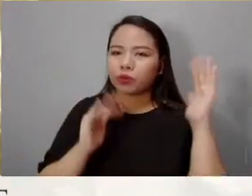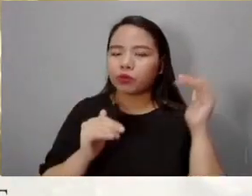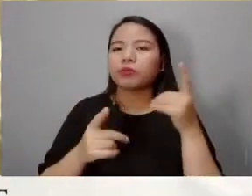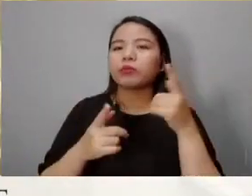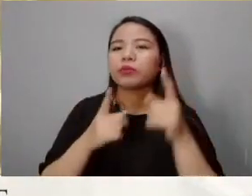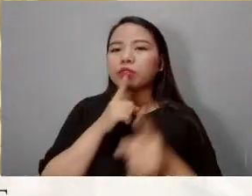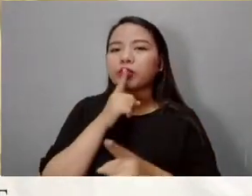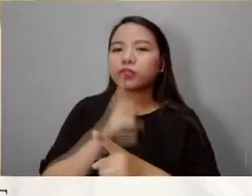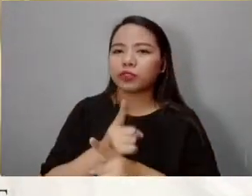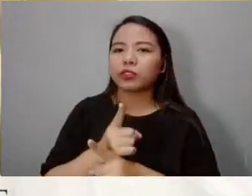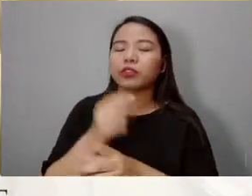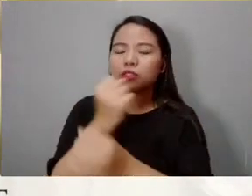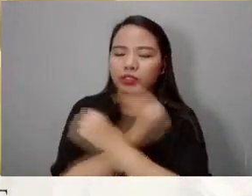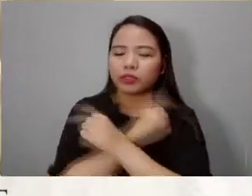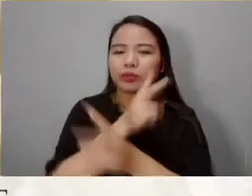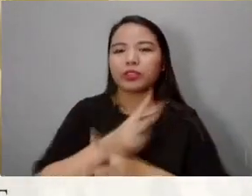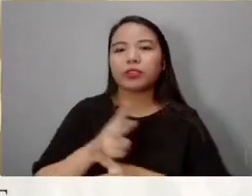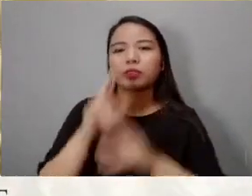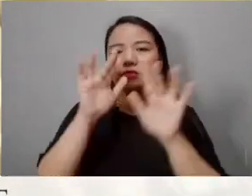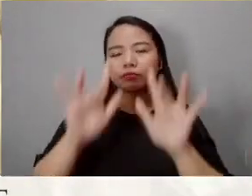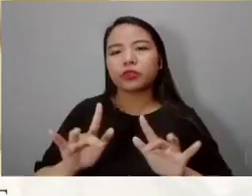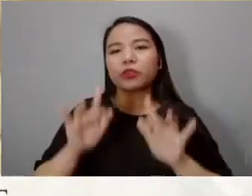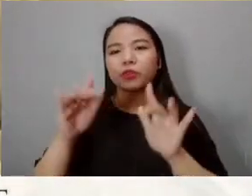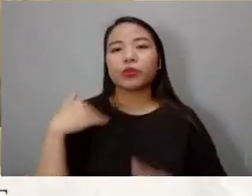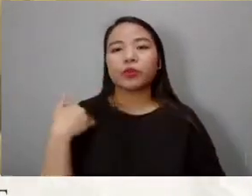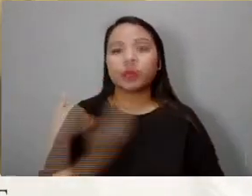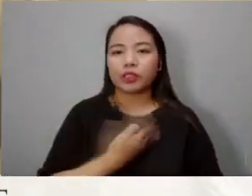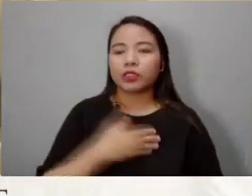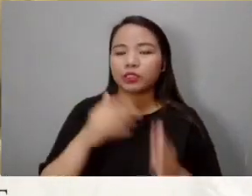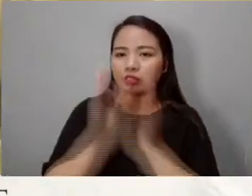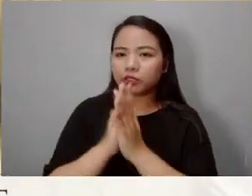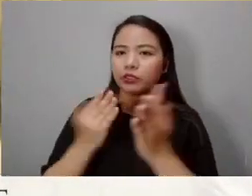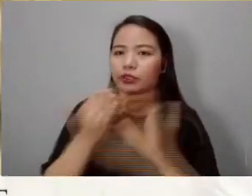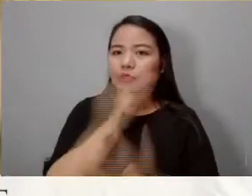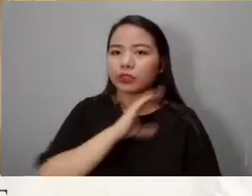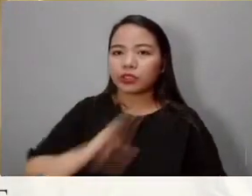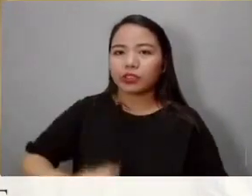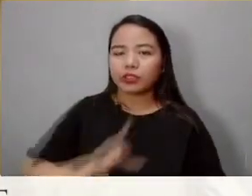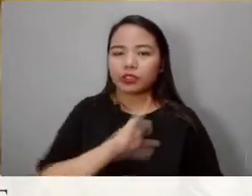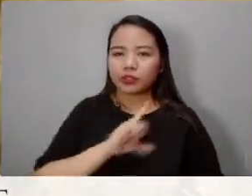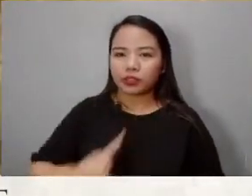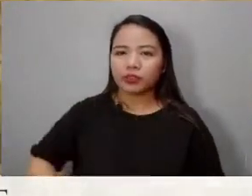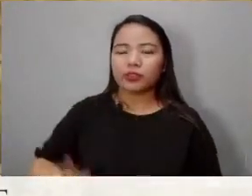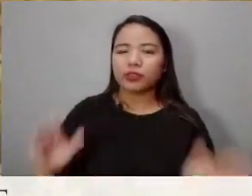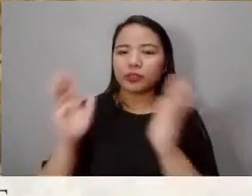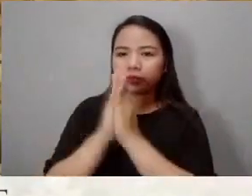mercy. We ask this through Christ our Lord. Amen.